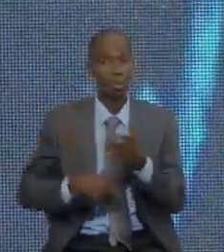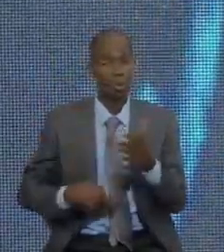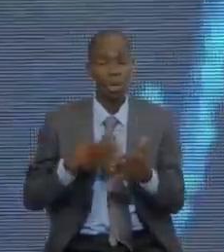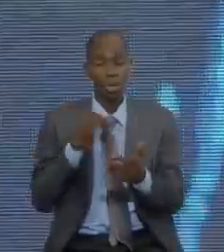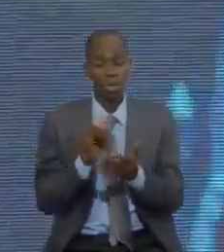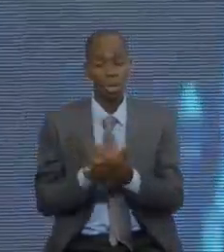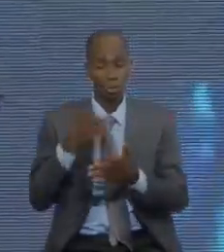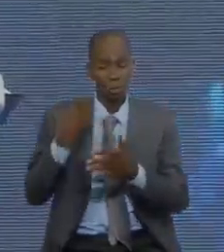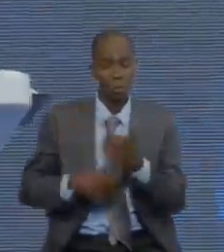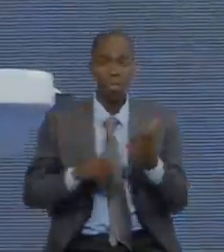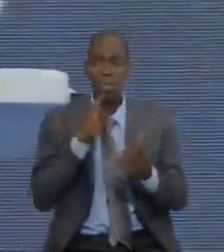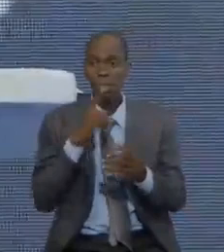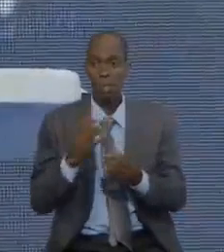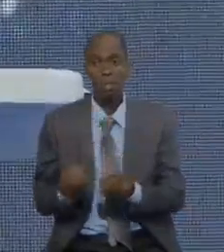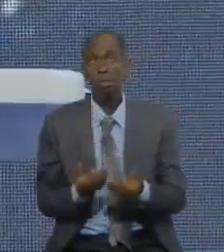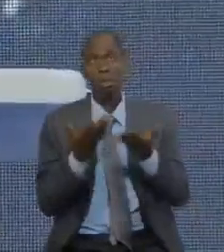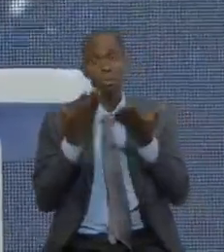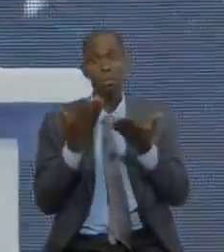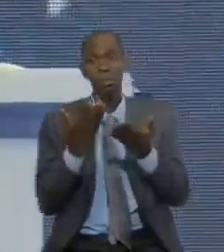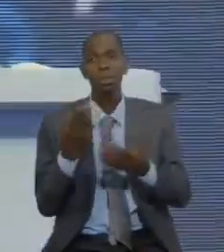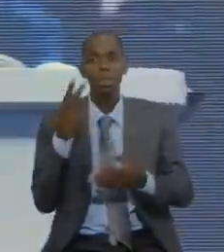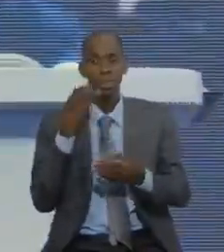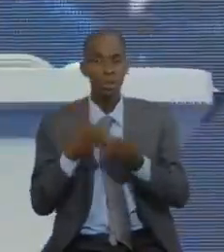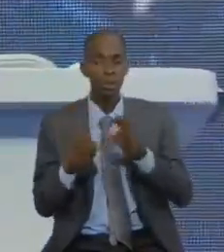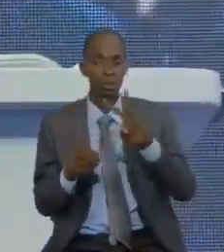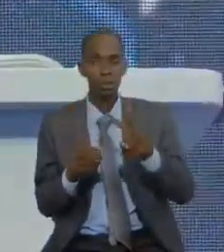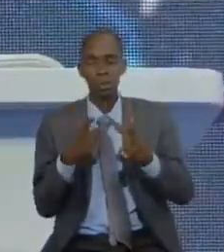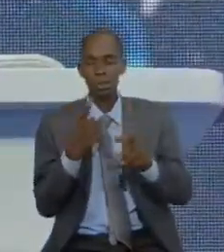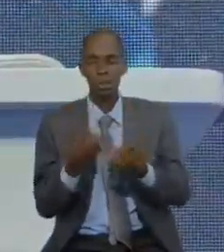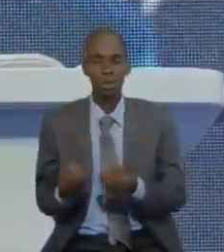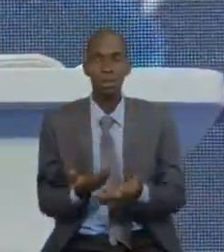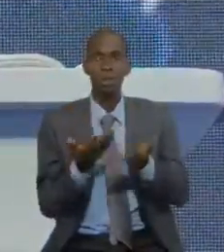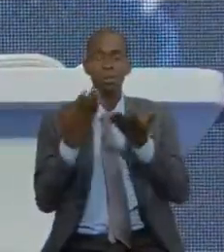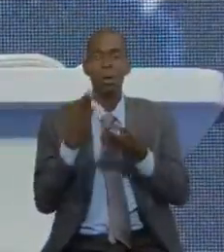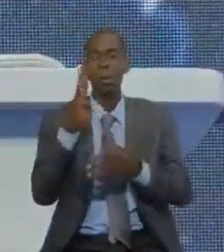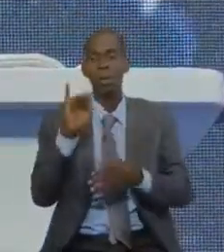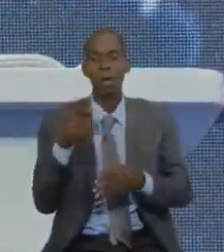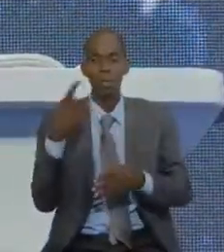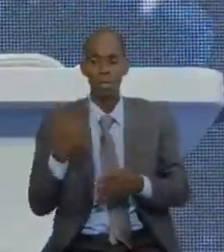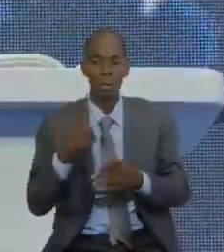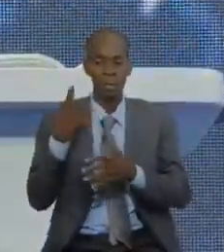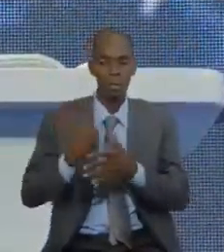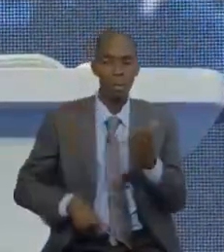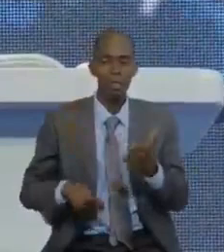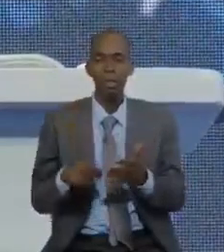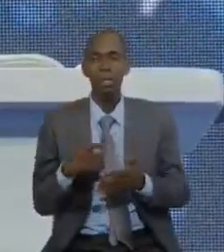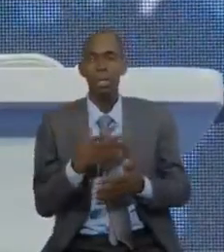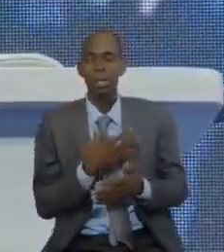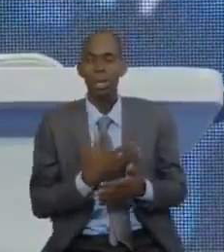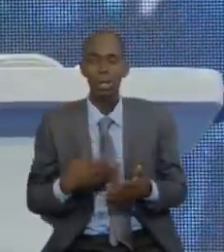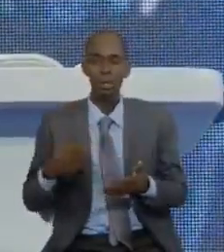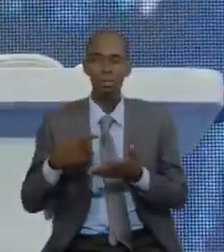atonement. Number two, atonement by the price and pain of